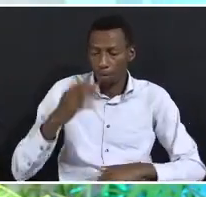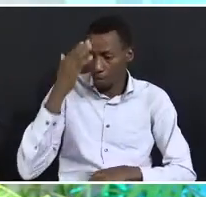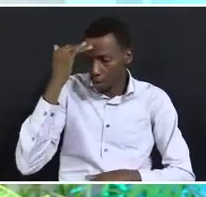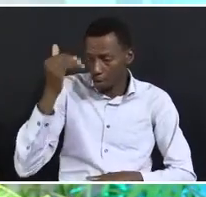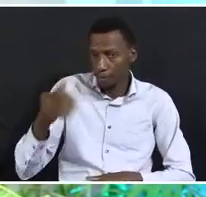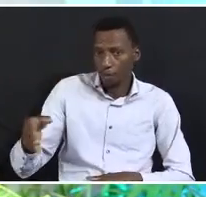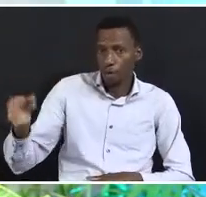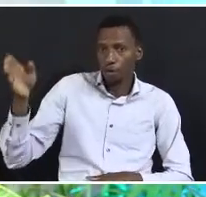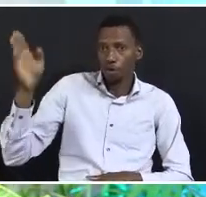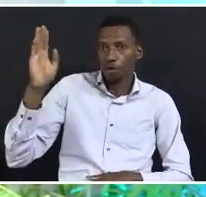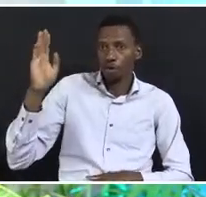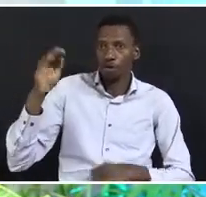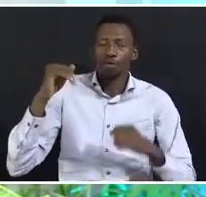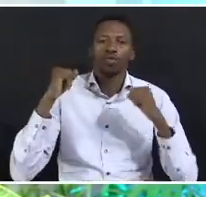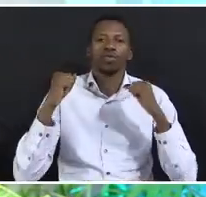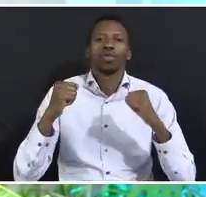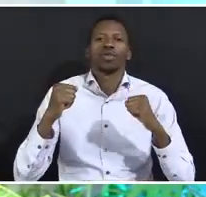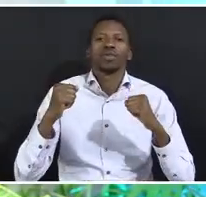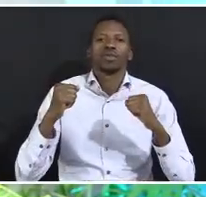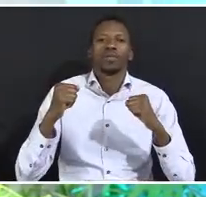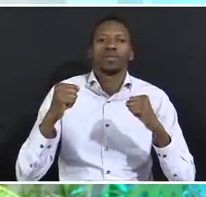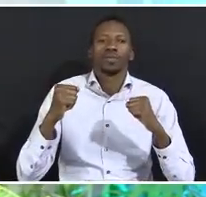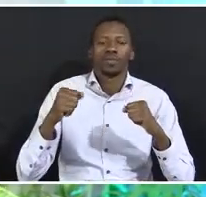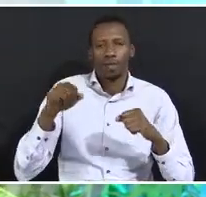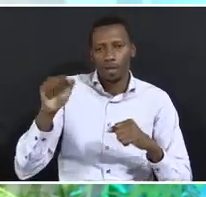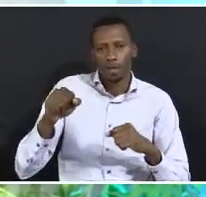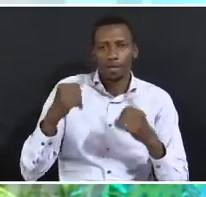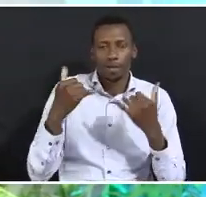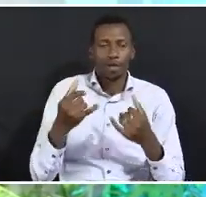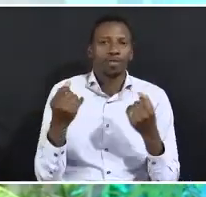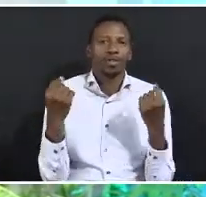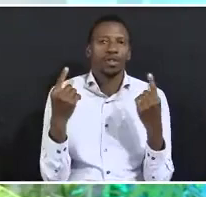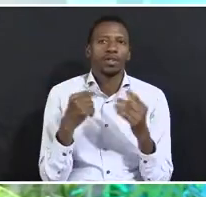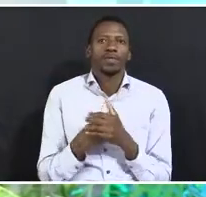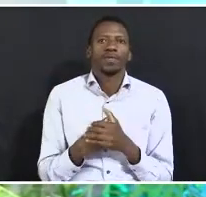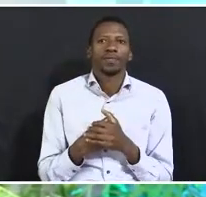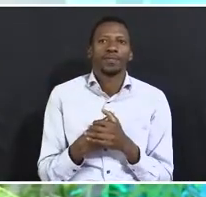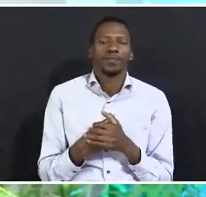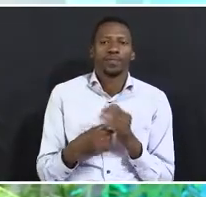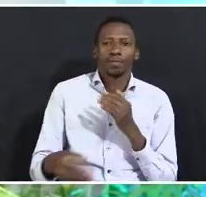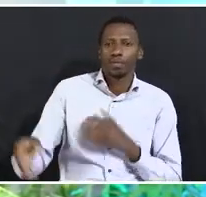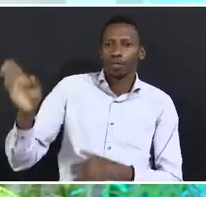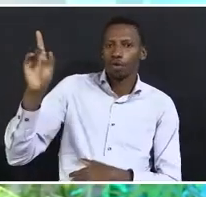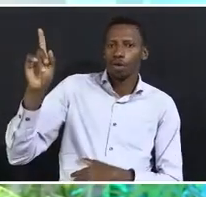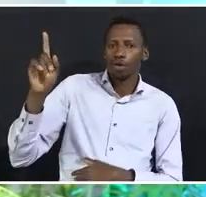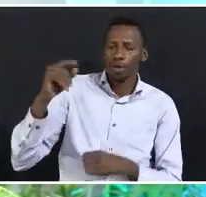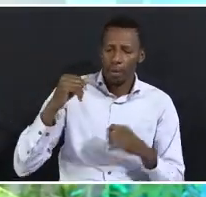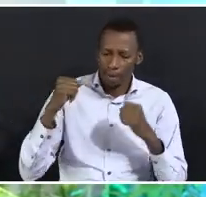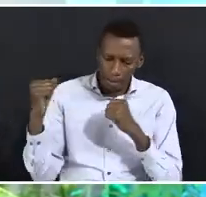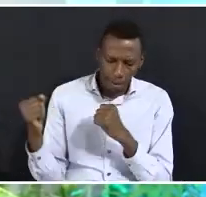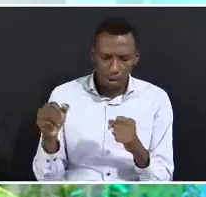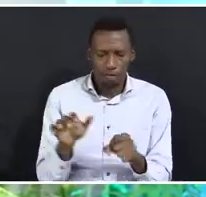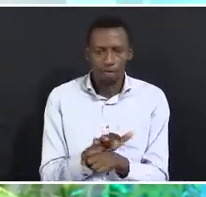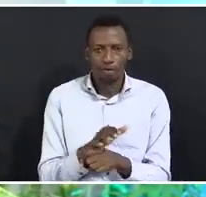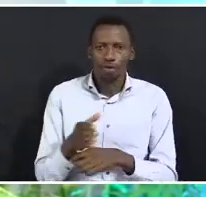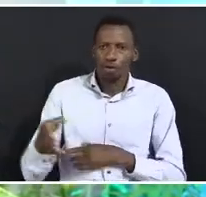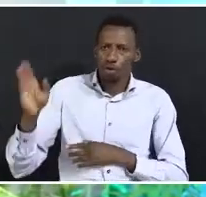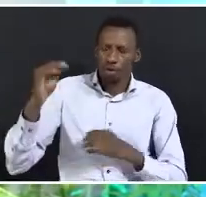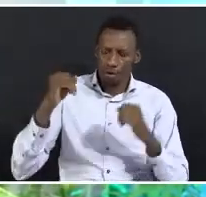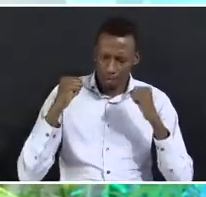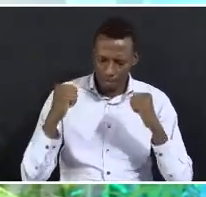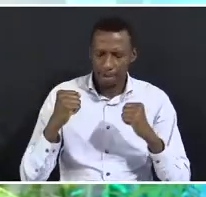sovereign. Hallelujah. Yes, now you are with me. Now you are with me. God is powerful and God is